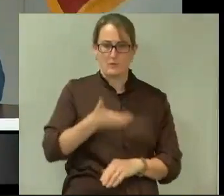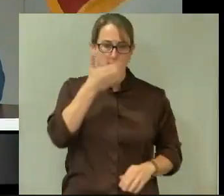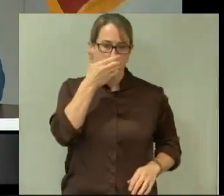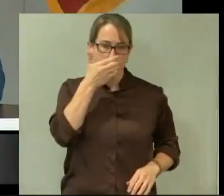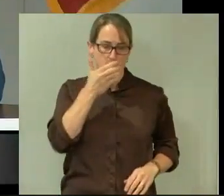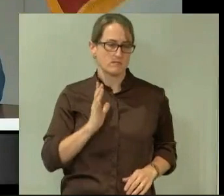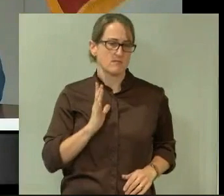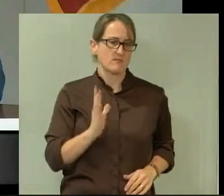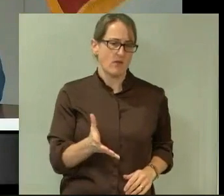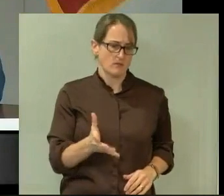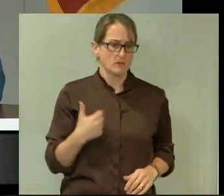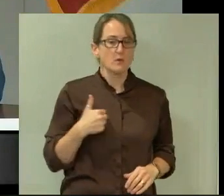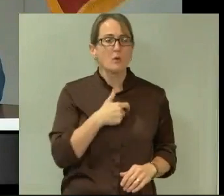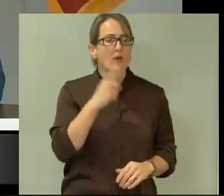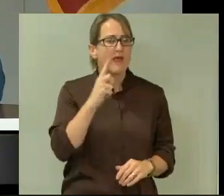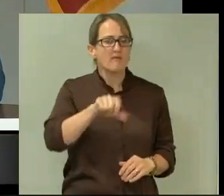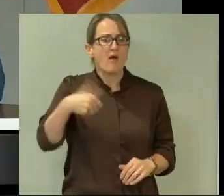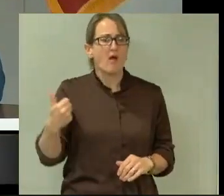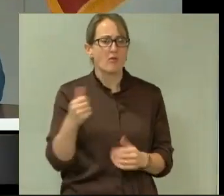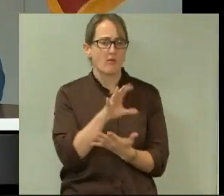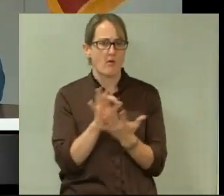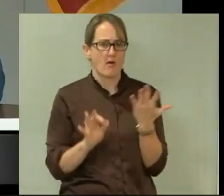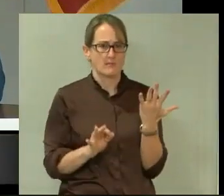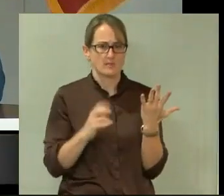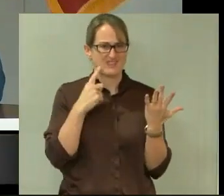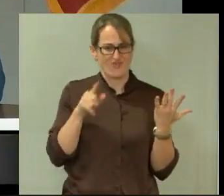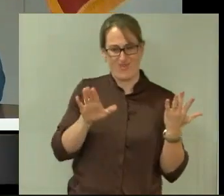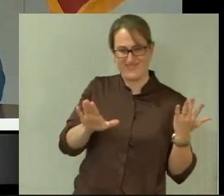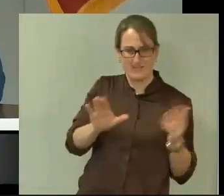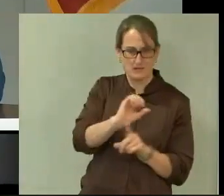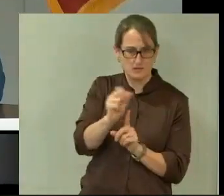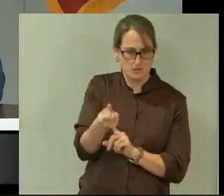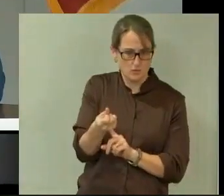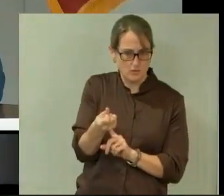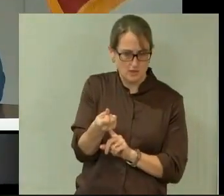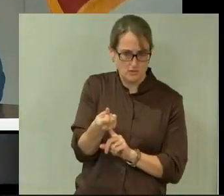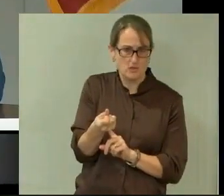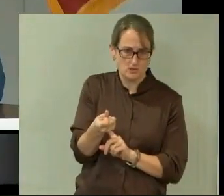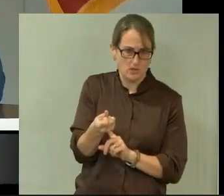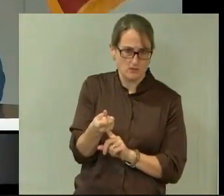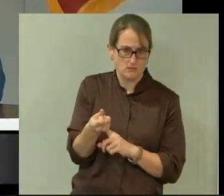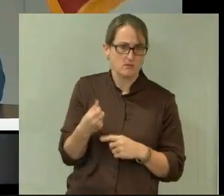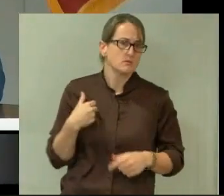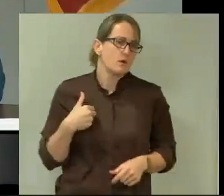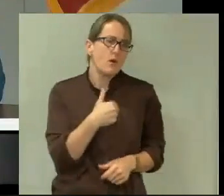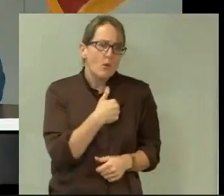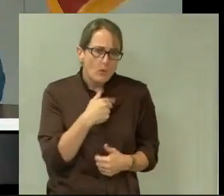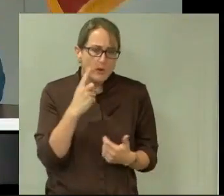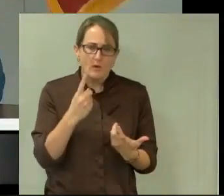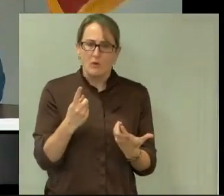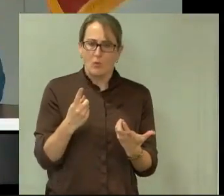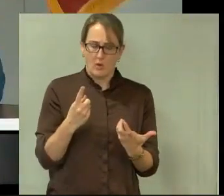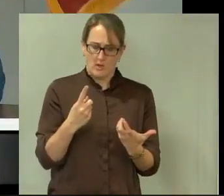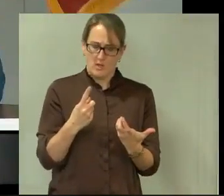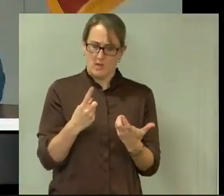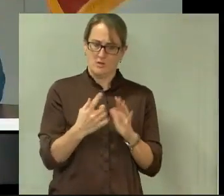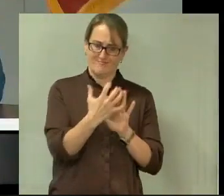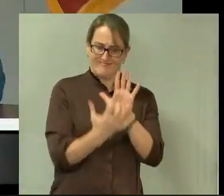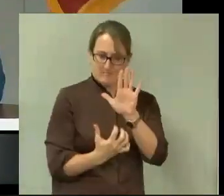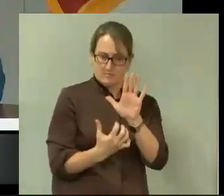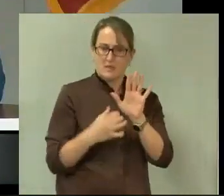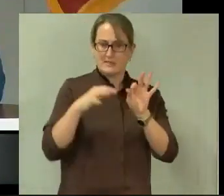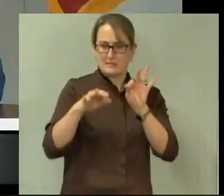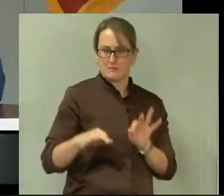have alternatives for in those circumstances. So we will address that as much as we can in our guidance.